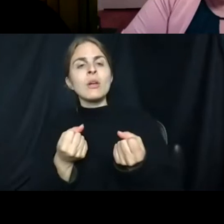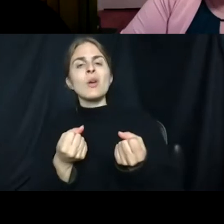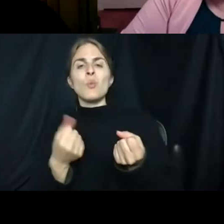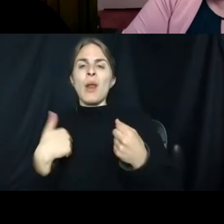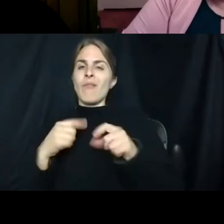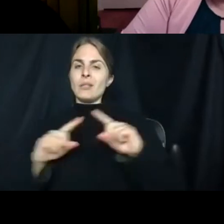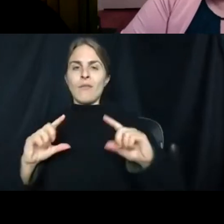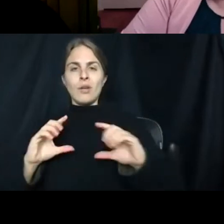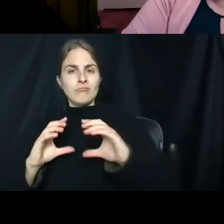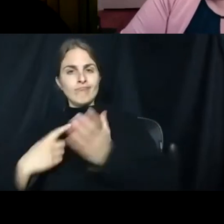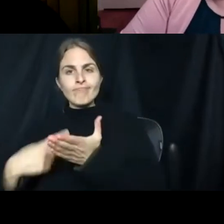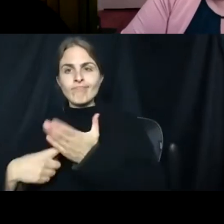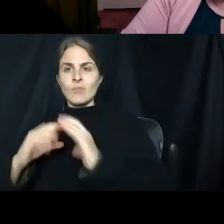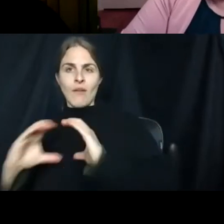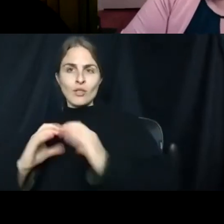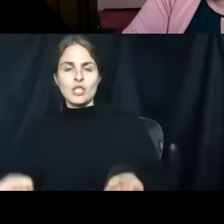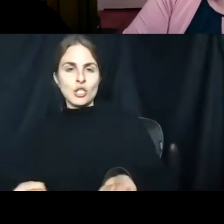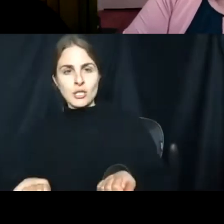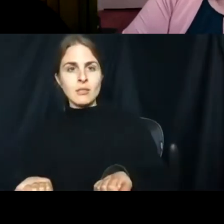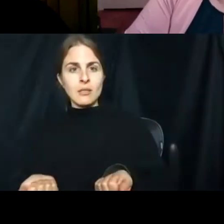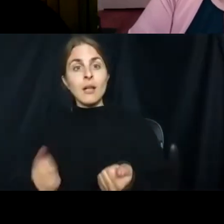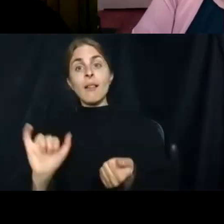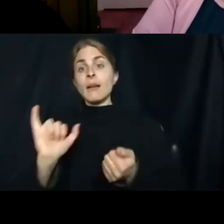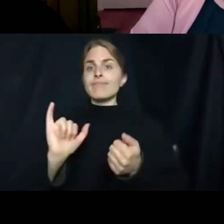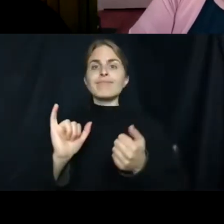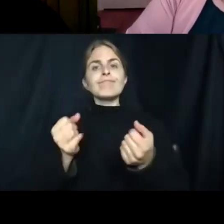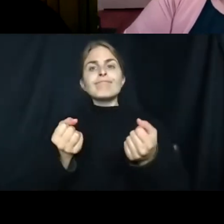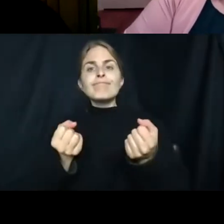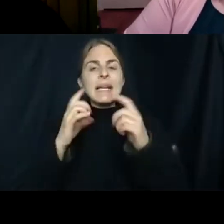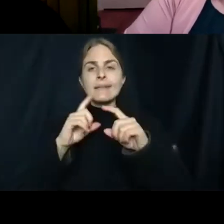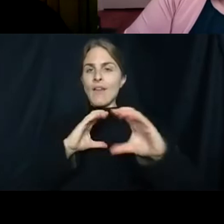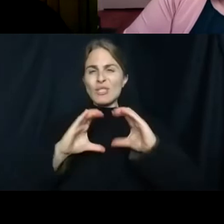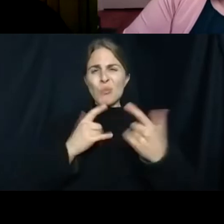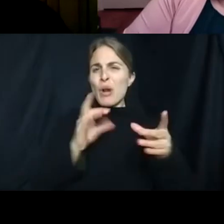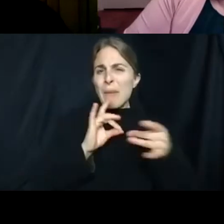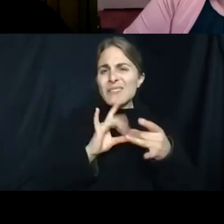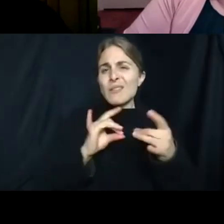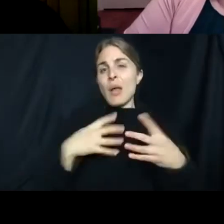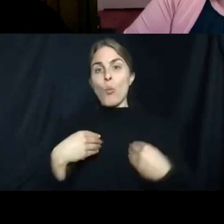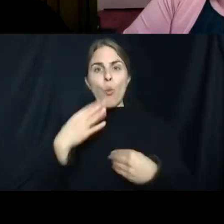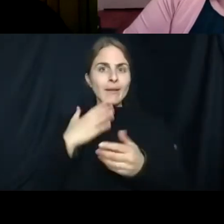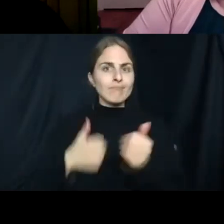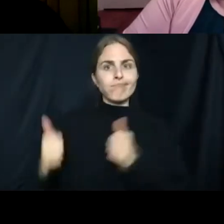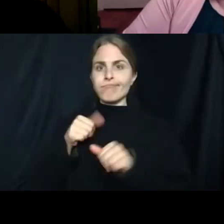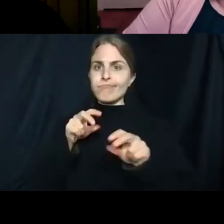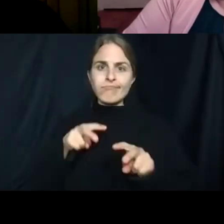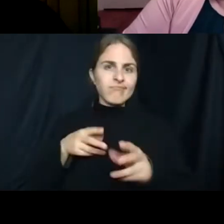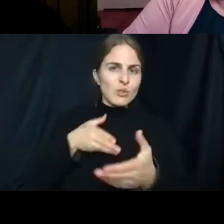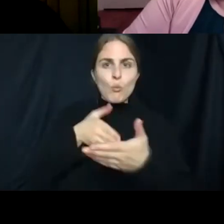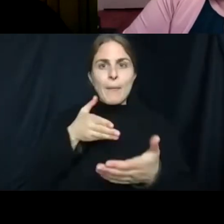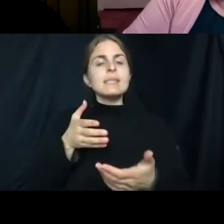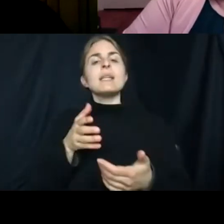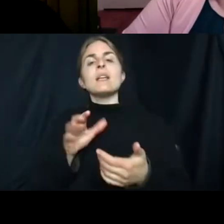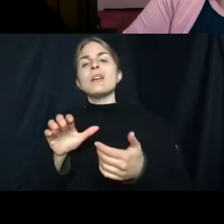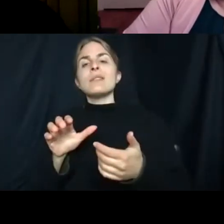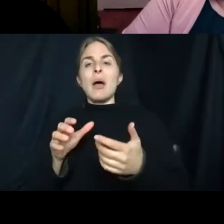I think it's about a lot of the things that we've already mentioned. So it's about white supremacy. It's about, you know,